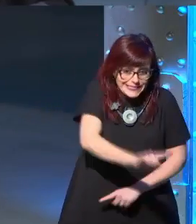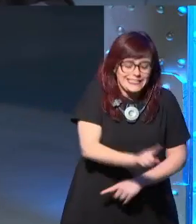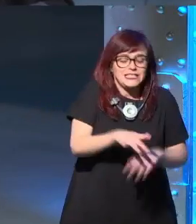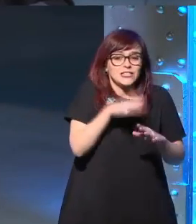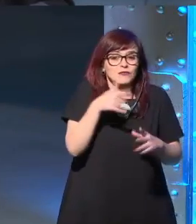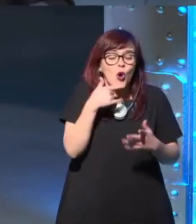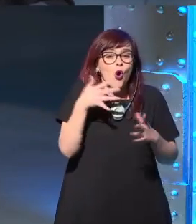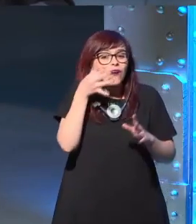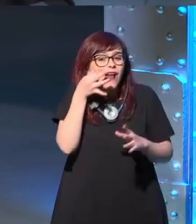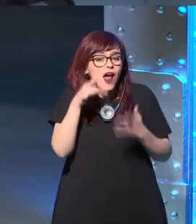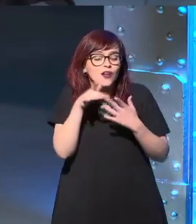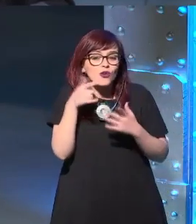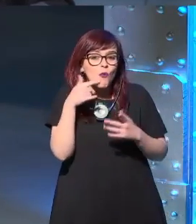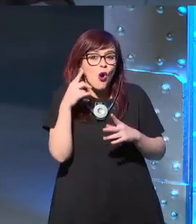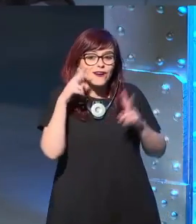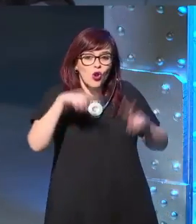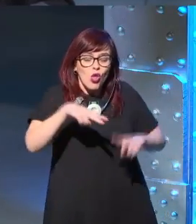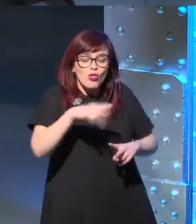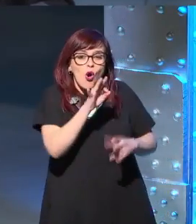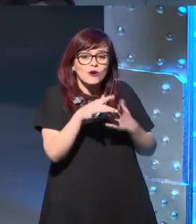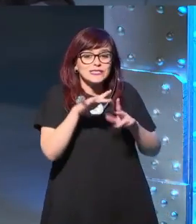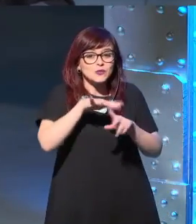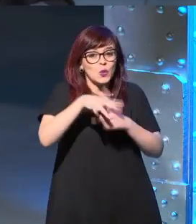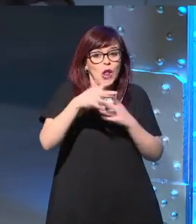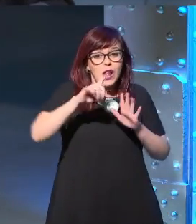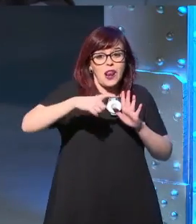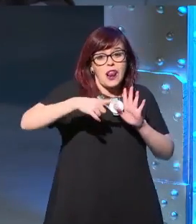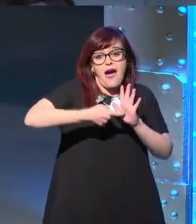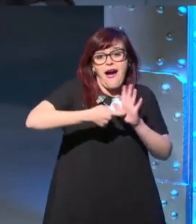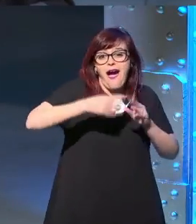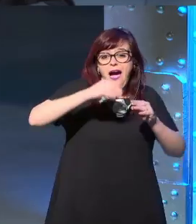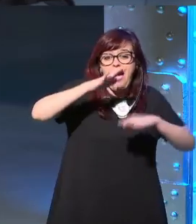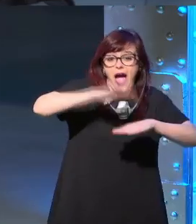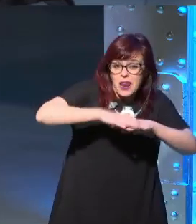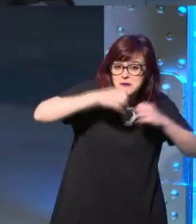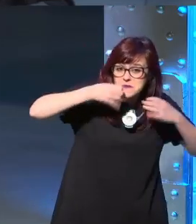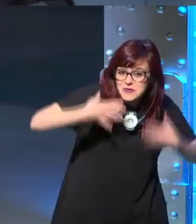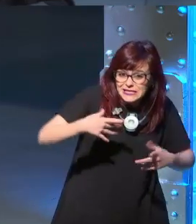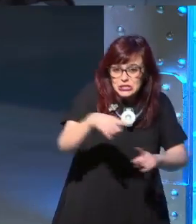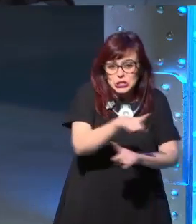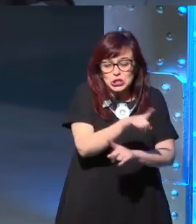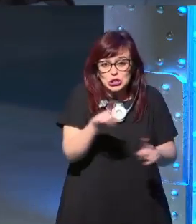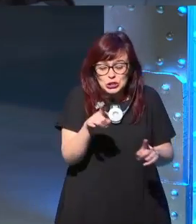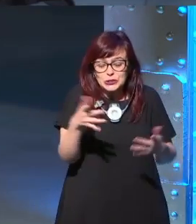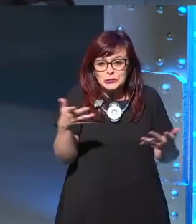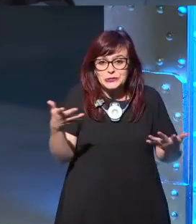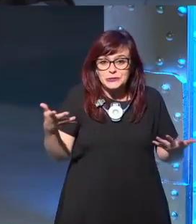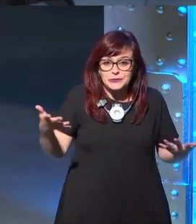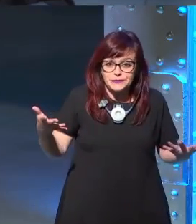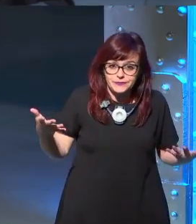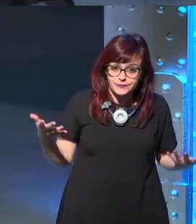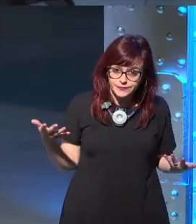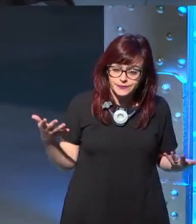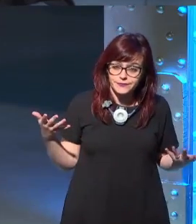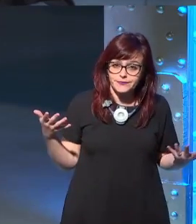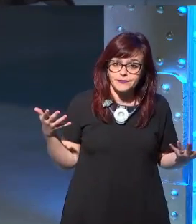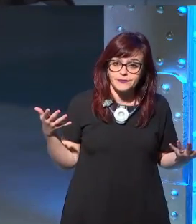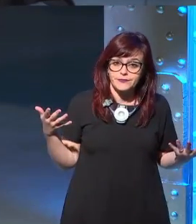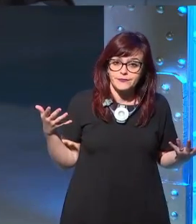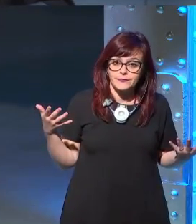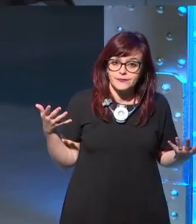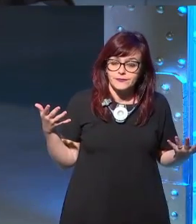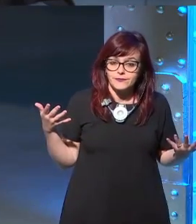takes Freud to figure out. But this was not a perfect person carved in